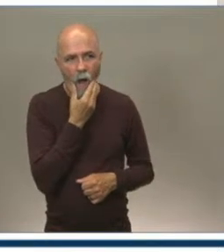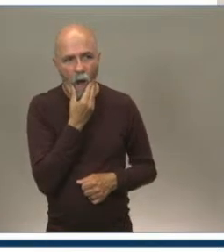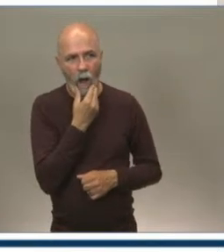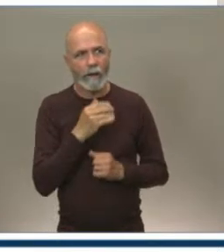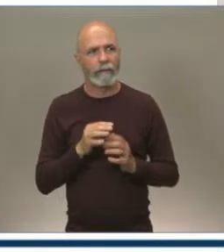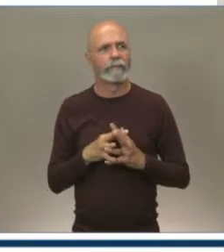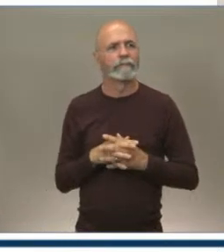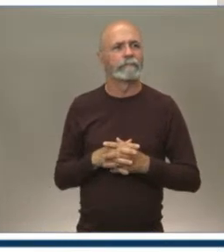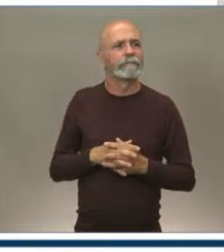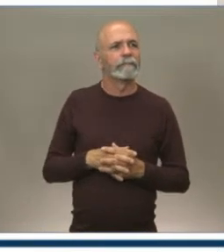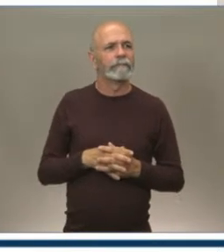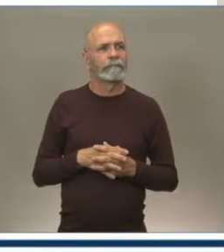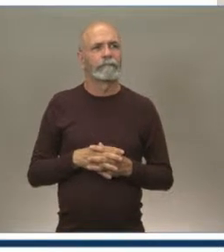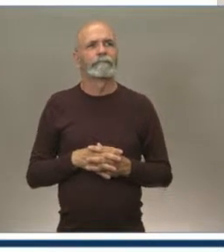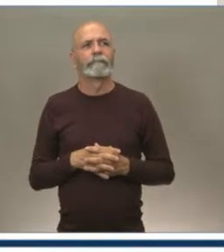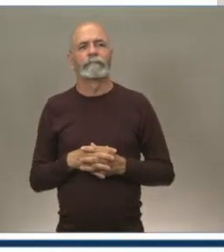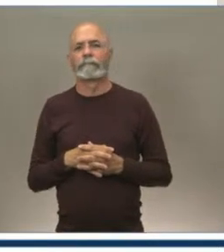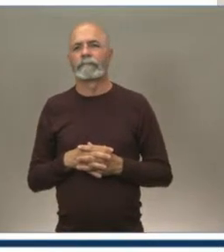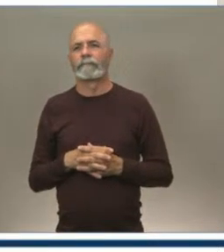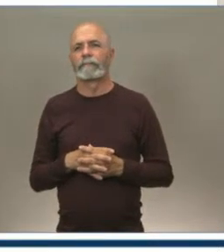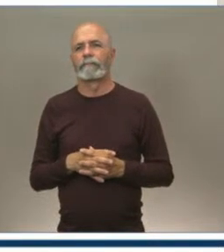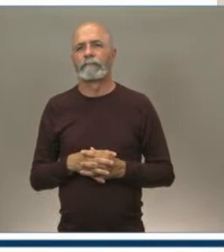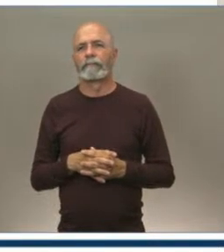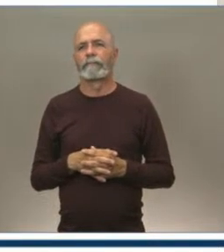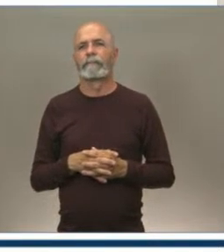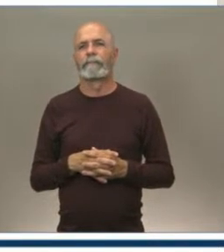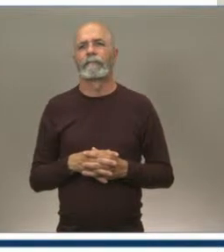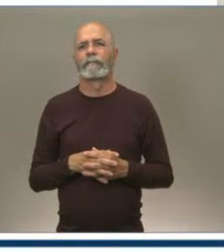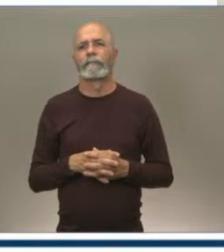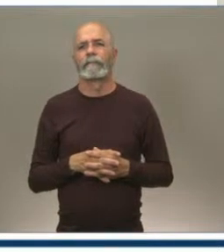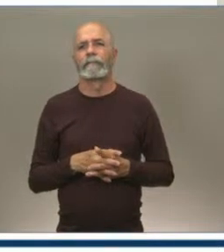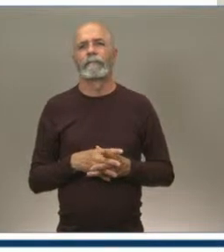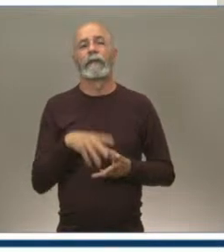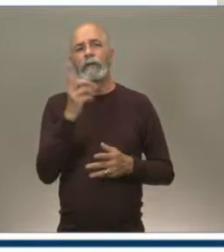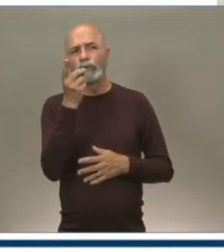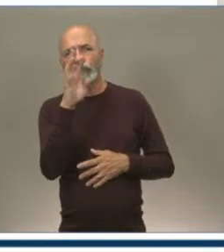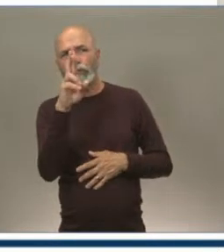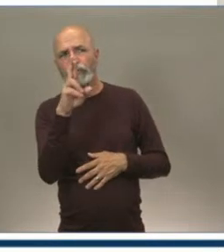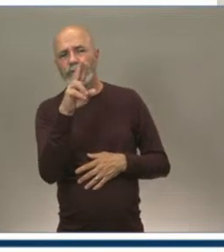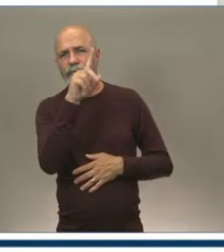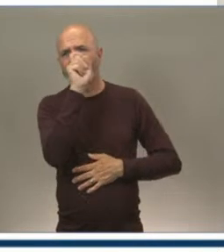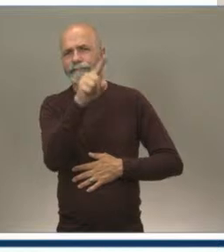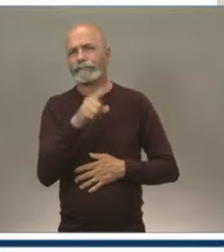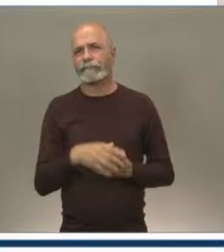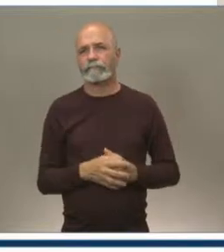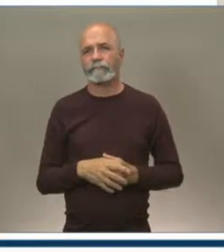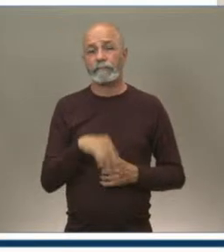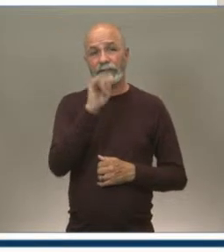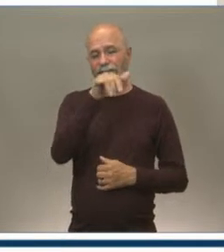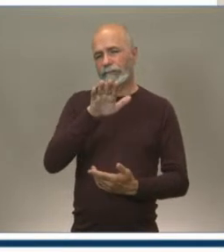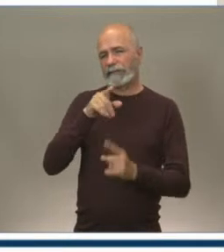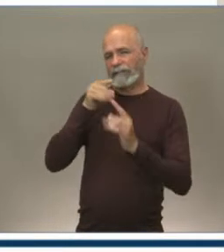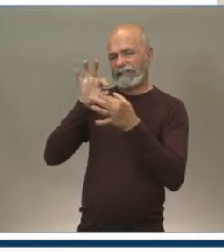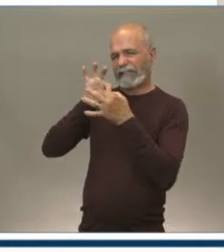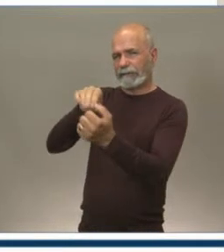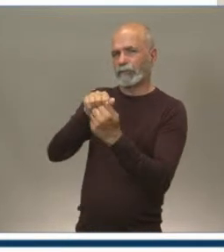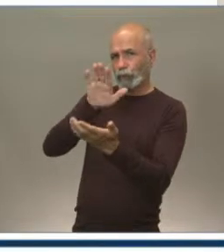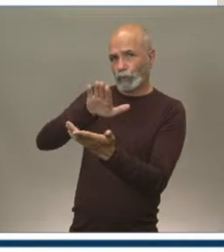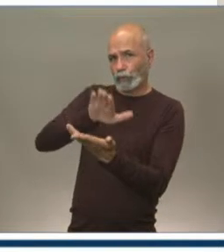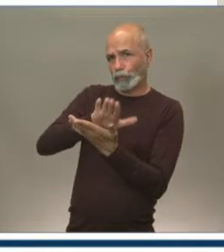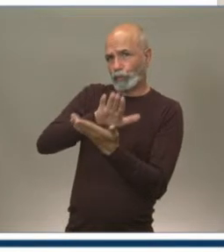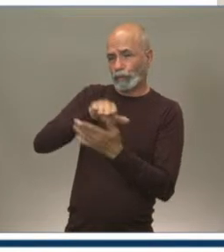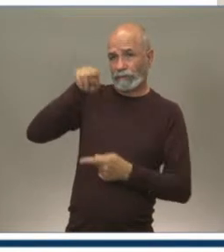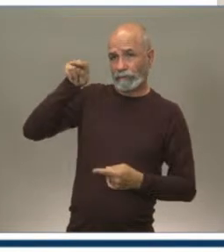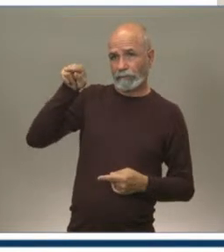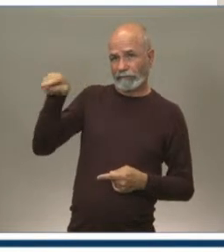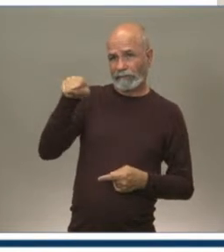Hi, sorry about that. Dr. Strang, I just want to follow up on my colleague's question about the schools. If there's some thought of